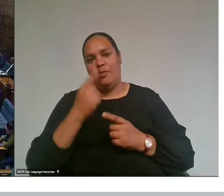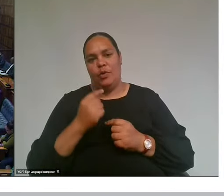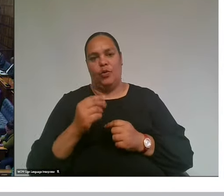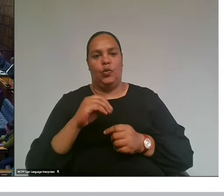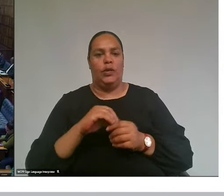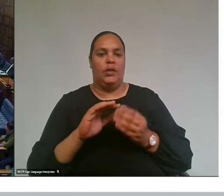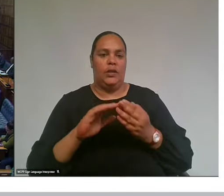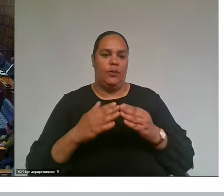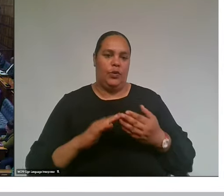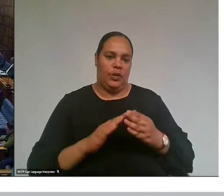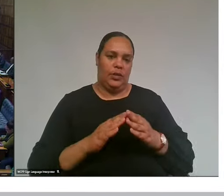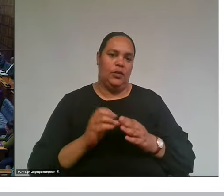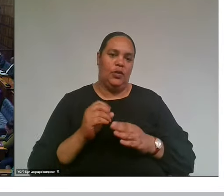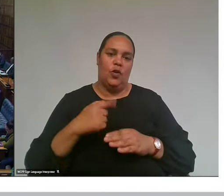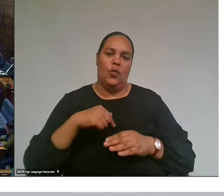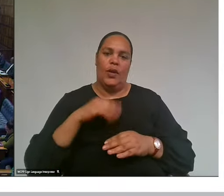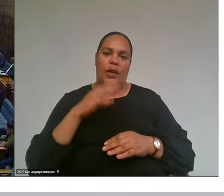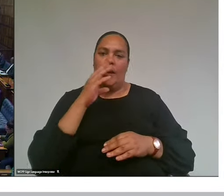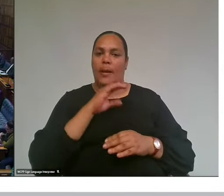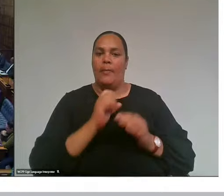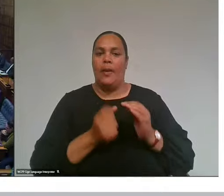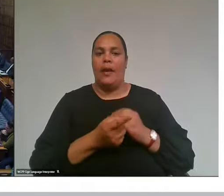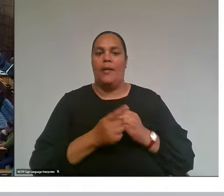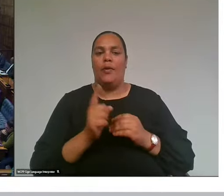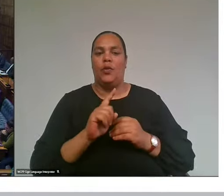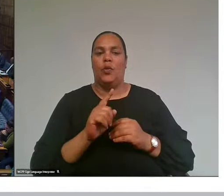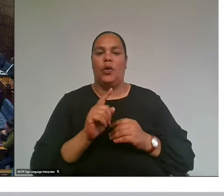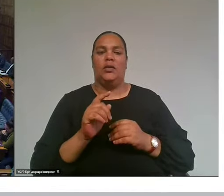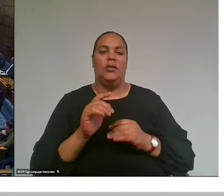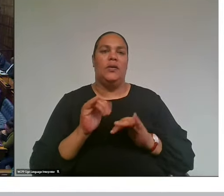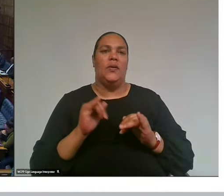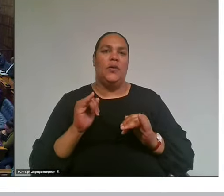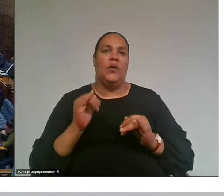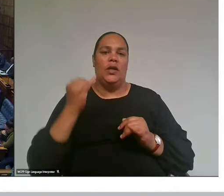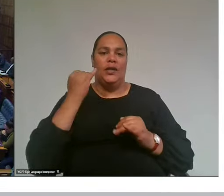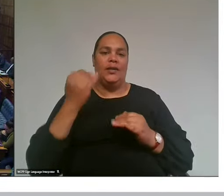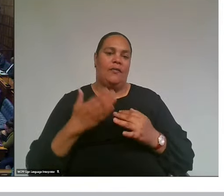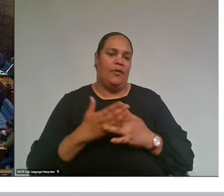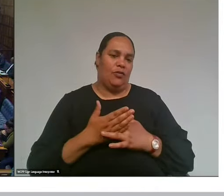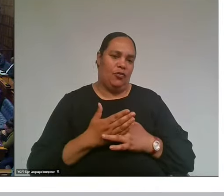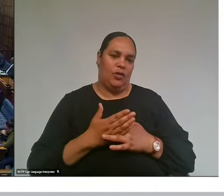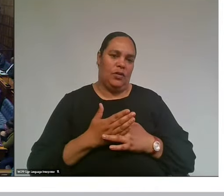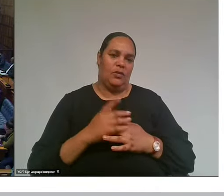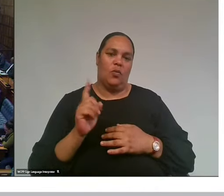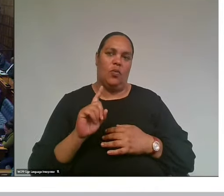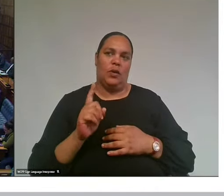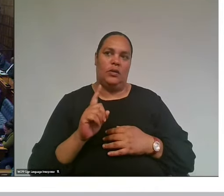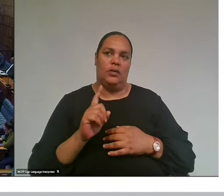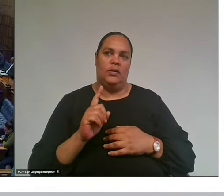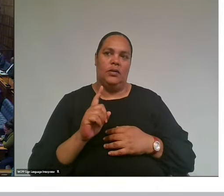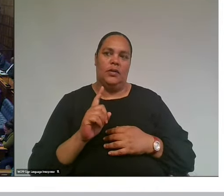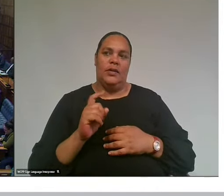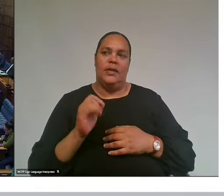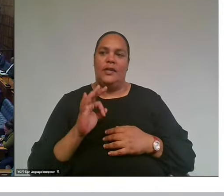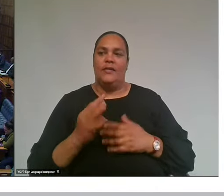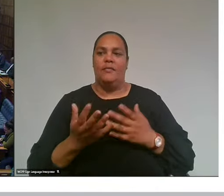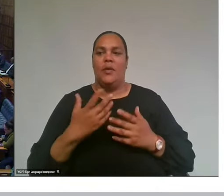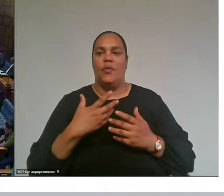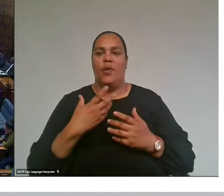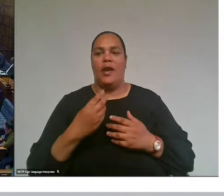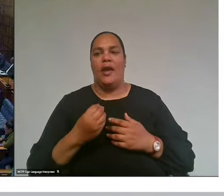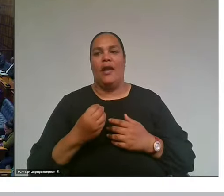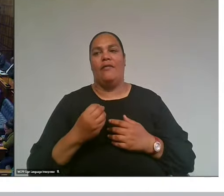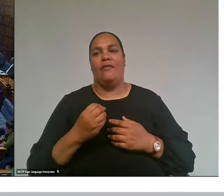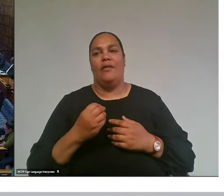communities so that we don't end up with sporadic interventions that if we had pulled